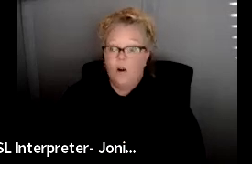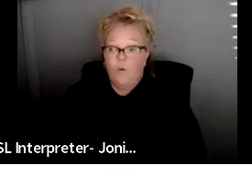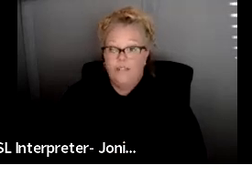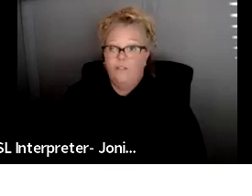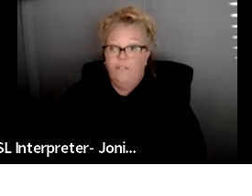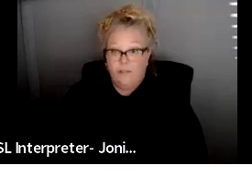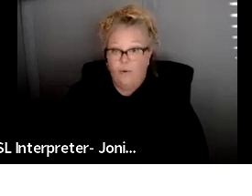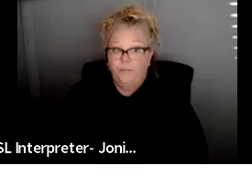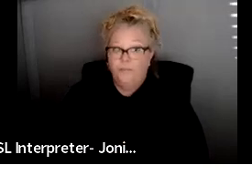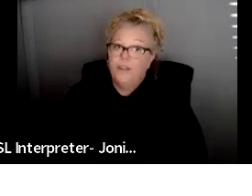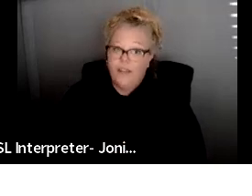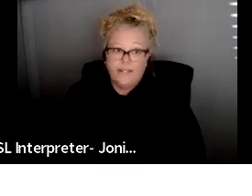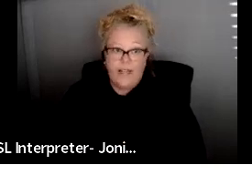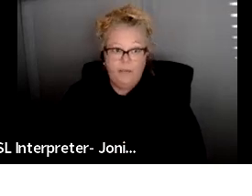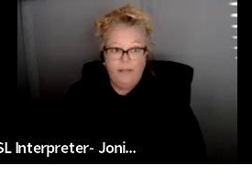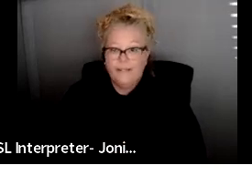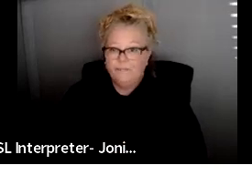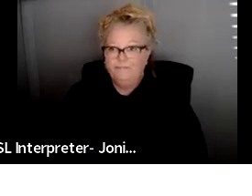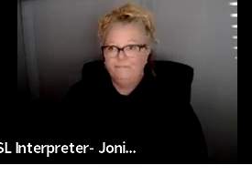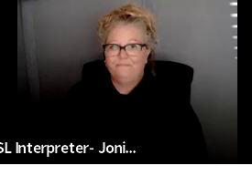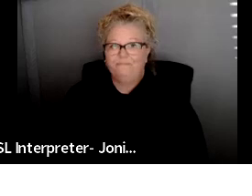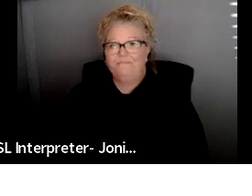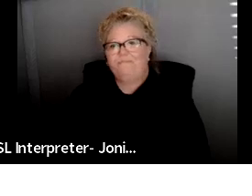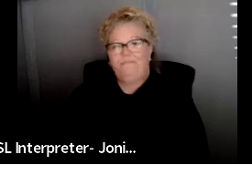impacts aren't always visible. Next slide, please.